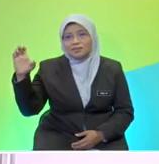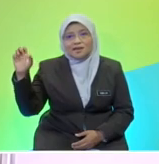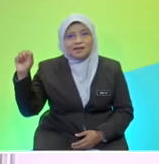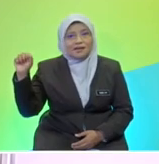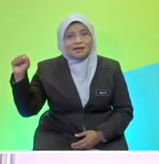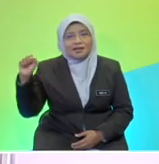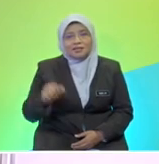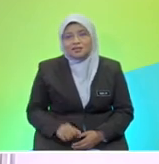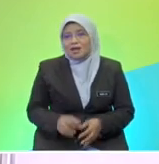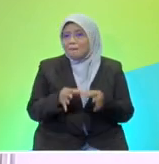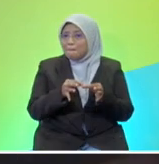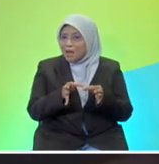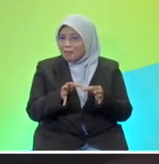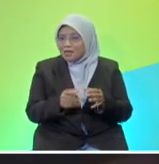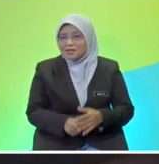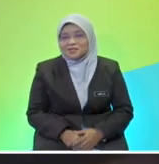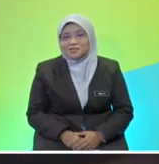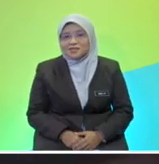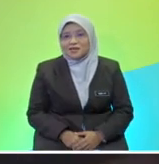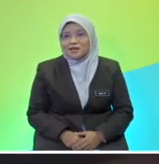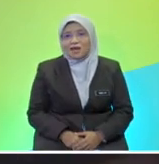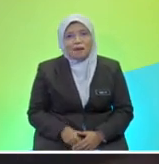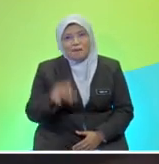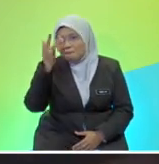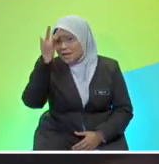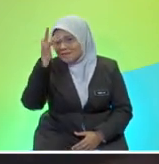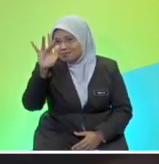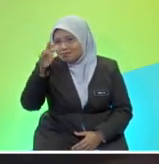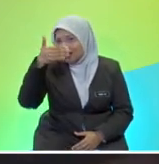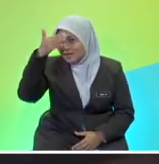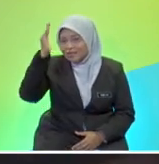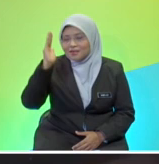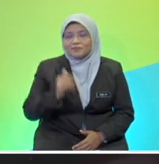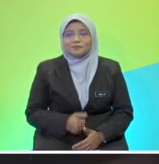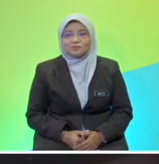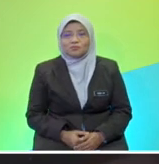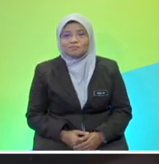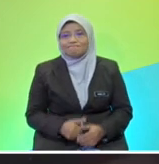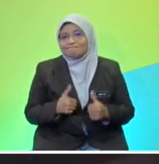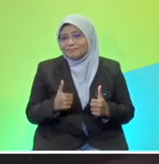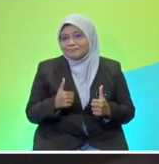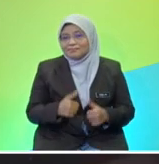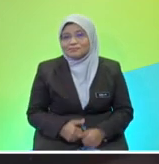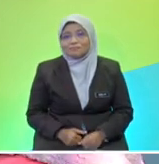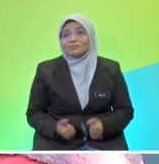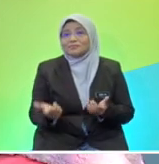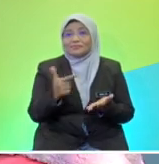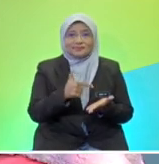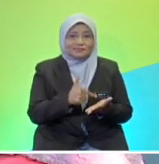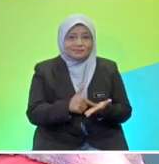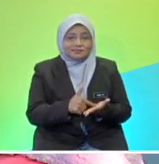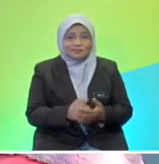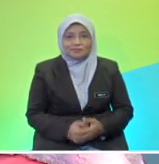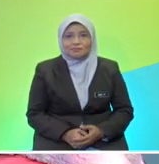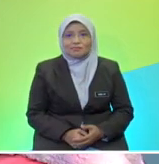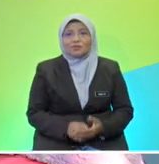M-A-R-B-L-E-S. Marbles. You're so clever, oh, Anif. I love so to play with marbles. Okay, good. Next. What do I have? What